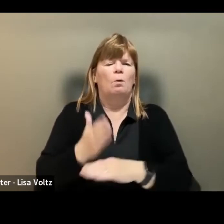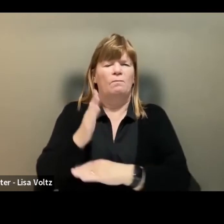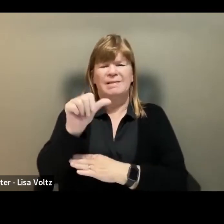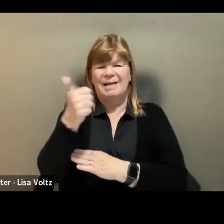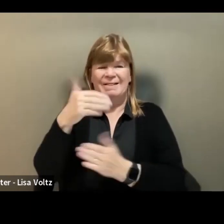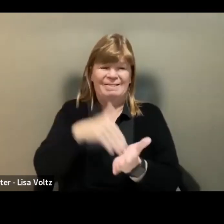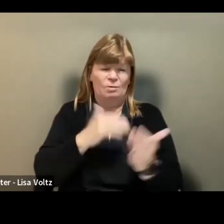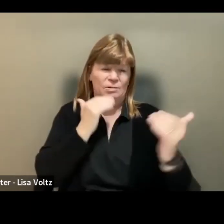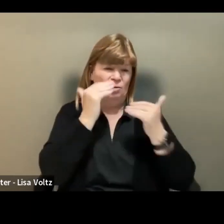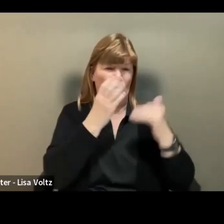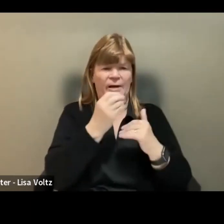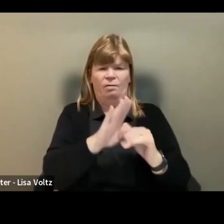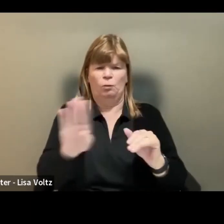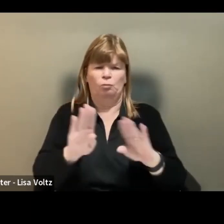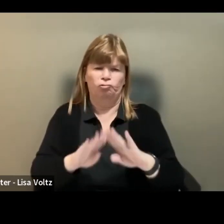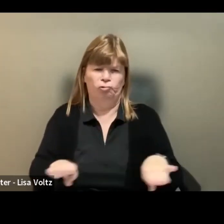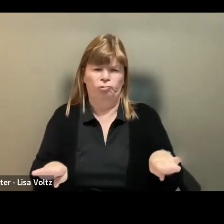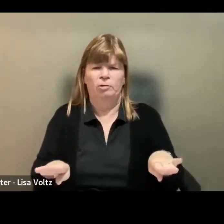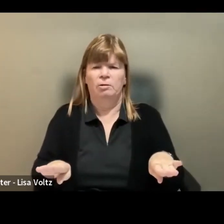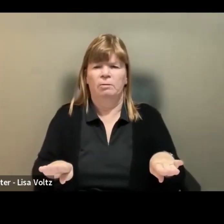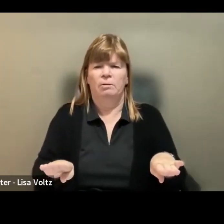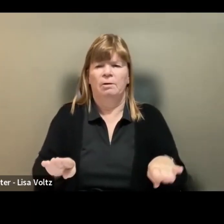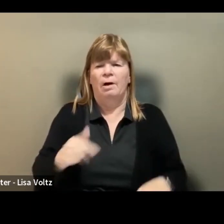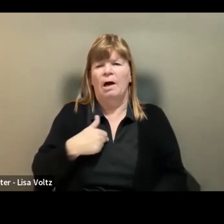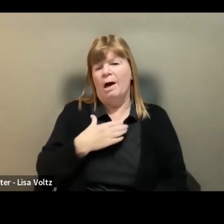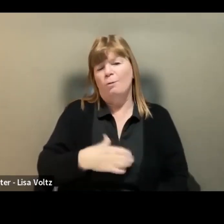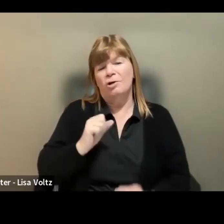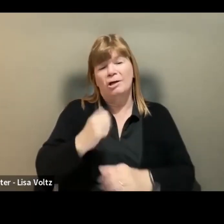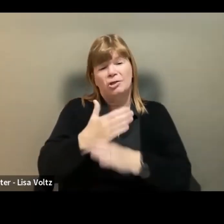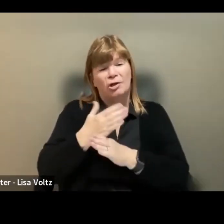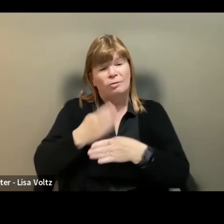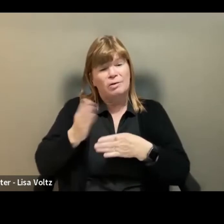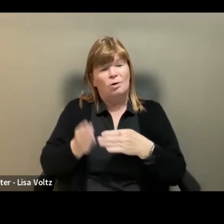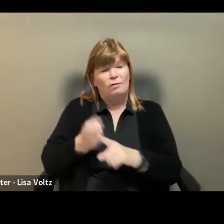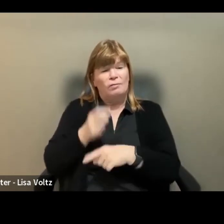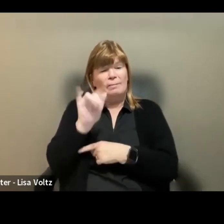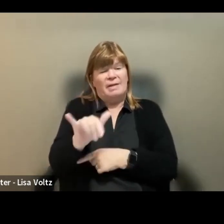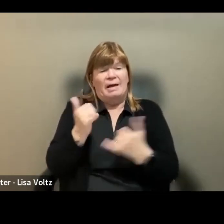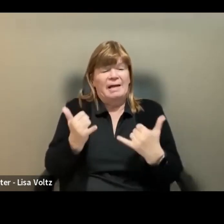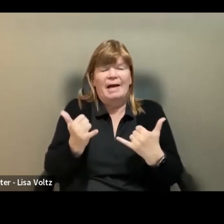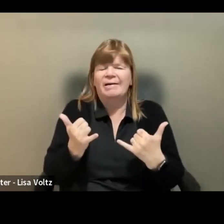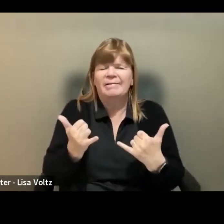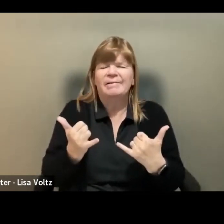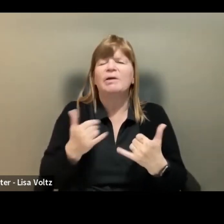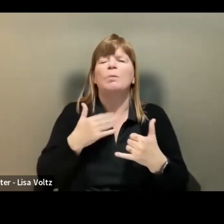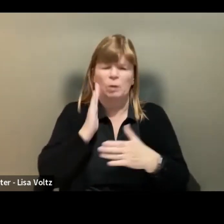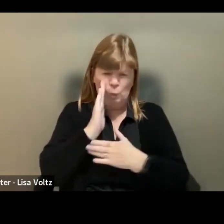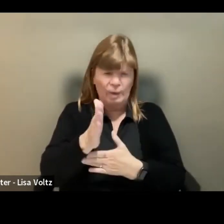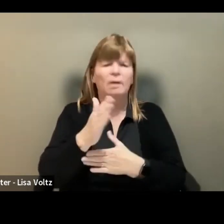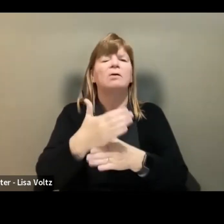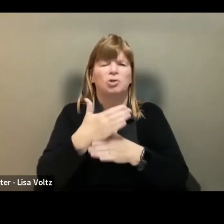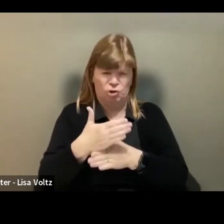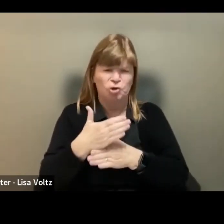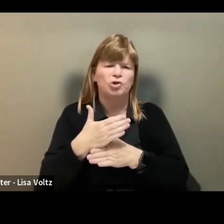adults and their children. And while I would love to be able to share the results from the pilot with you today, we are planning to share